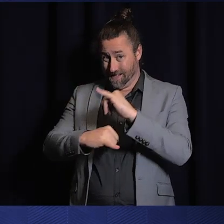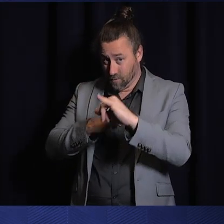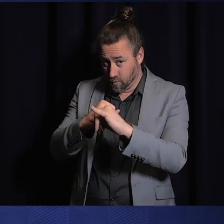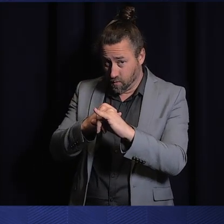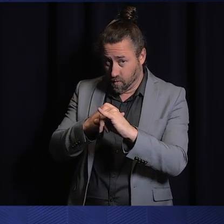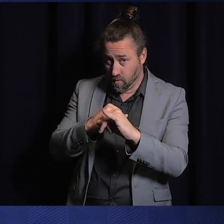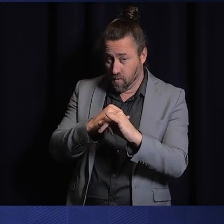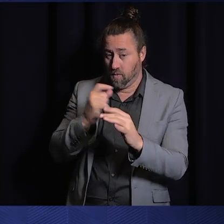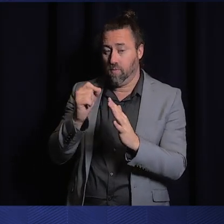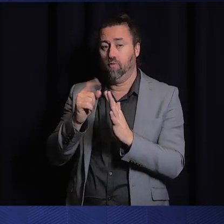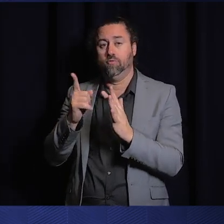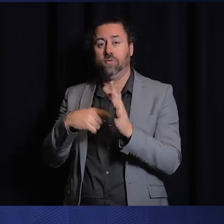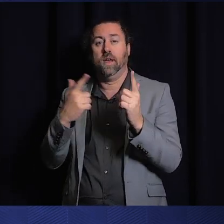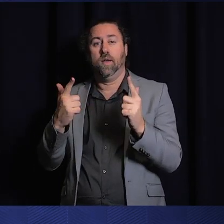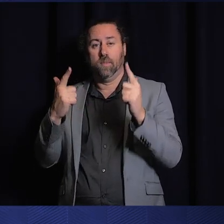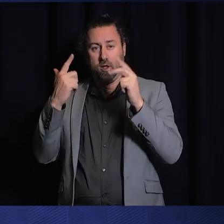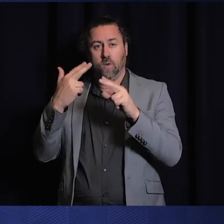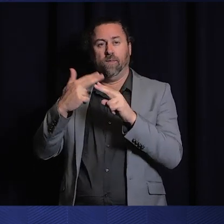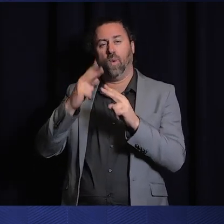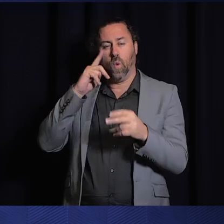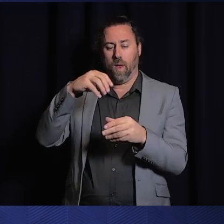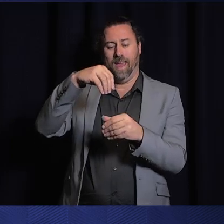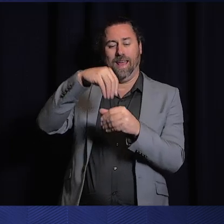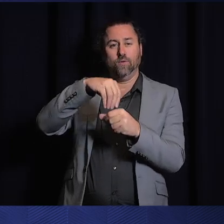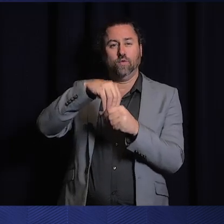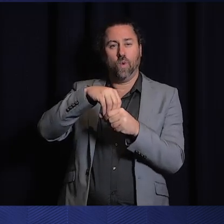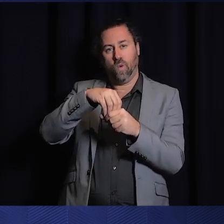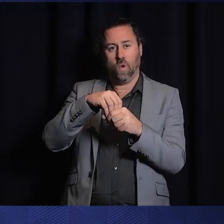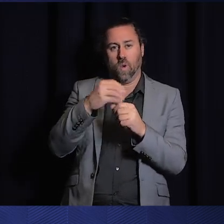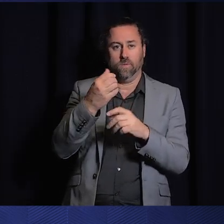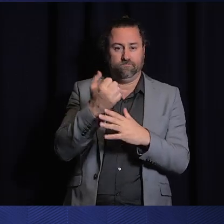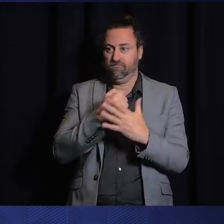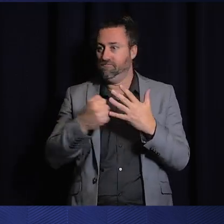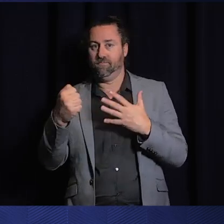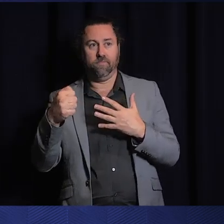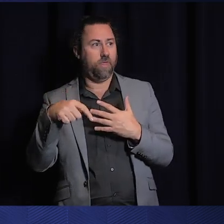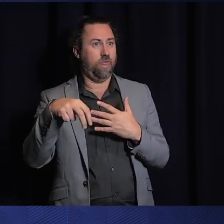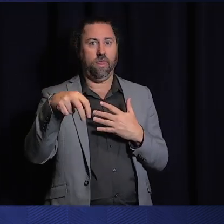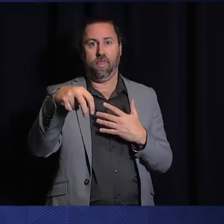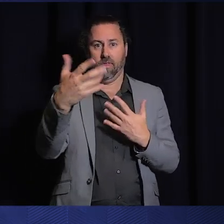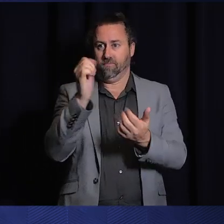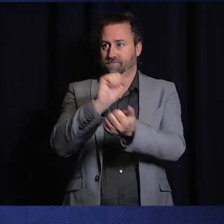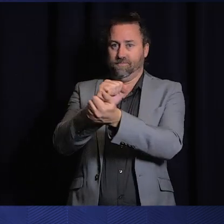manager for the Internal Displacement Monitoring Center.